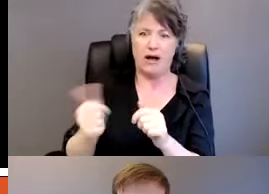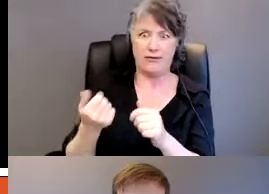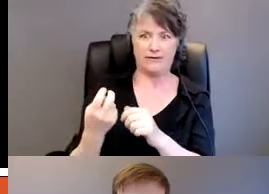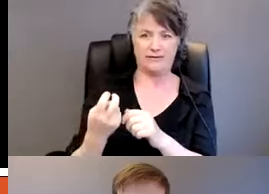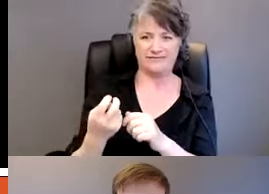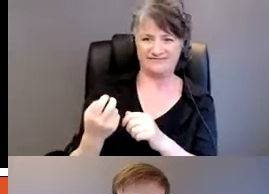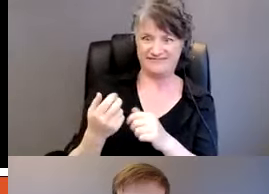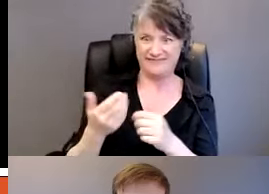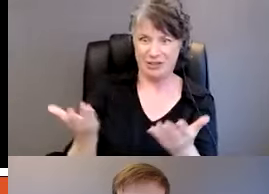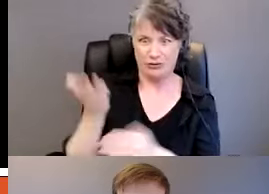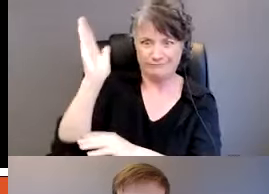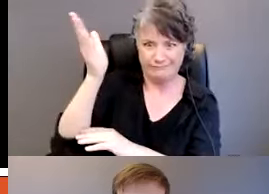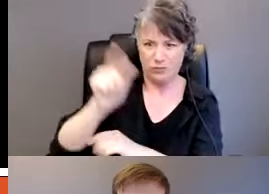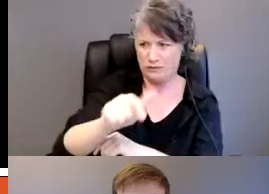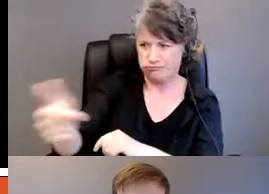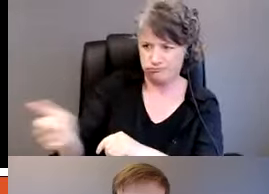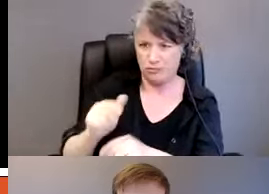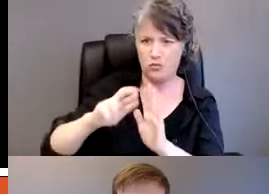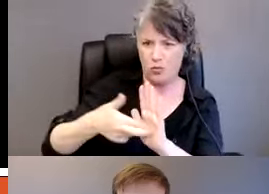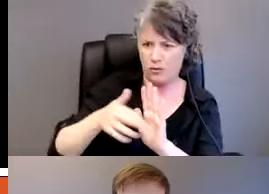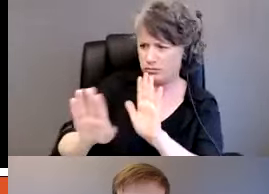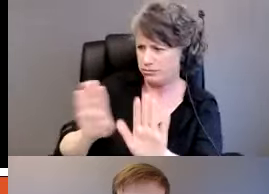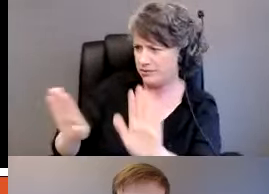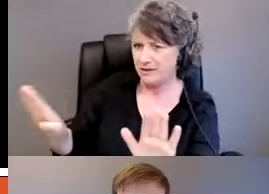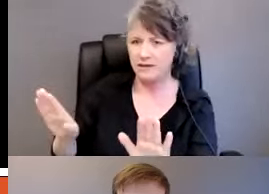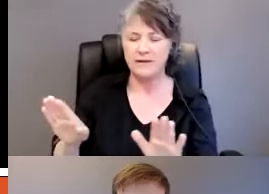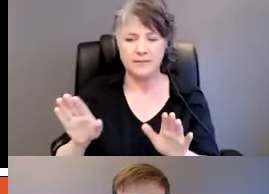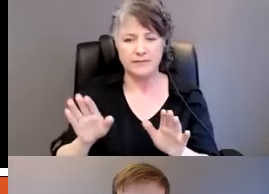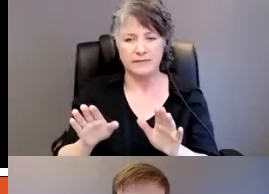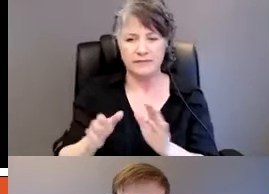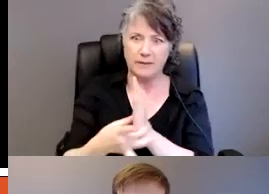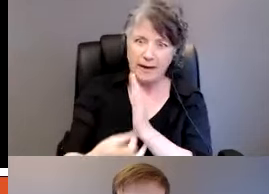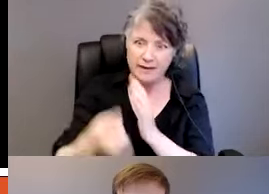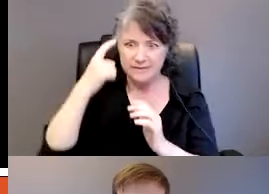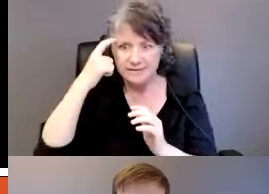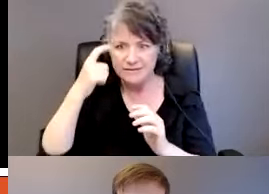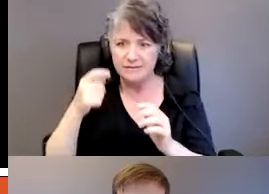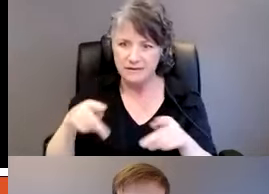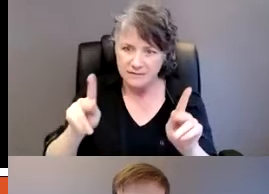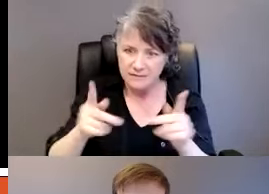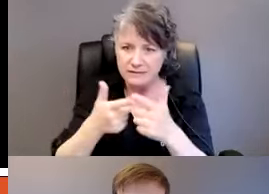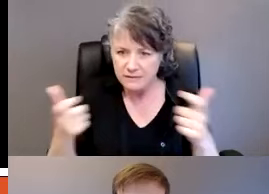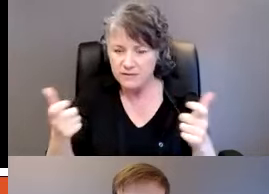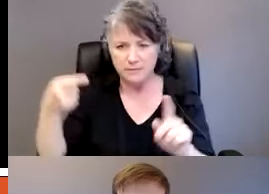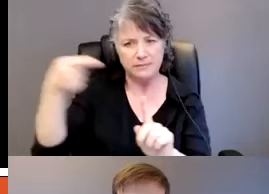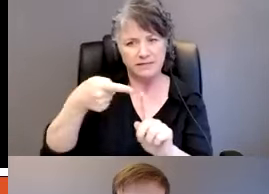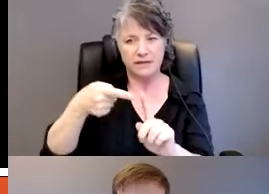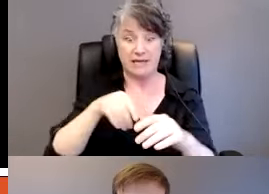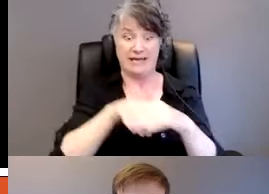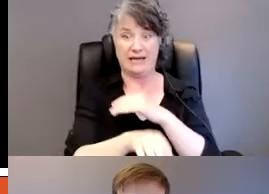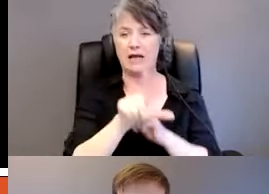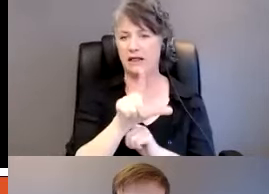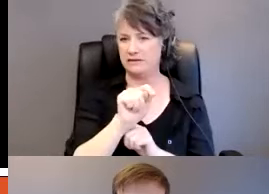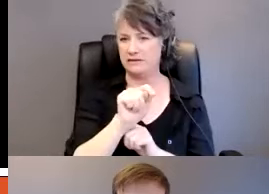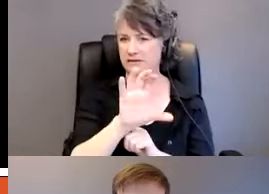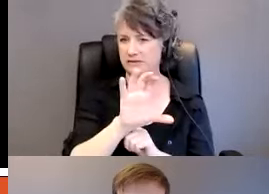our individual roles in the system when it comes to consent and capacity. So it's very specific to admissions to long-term